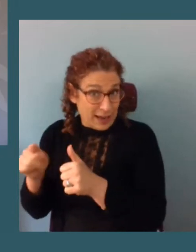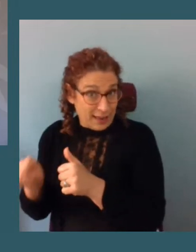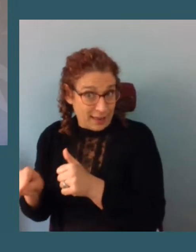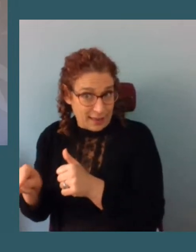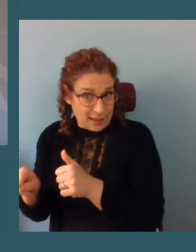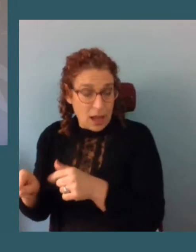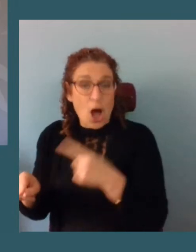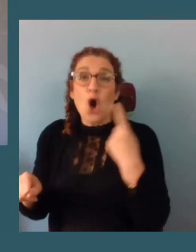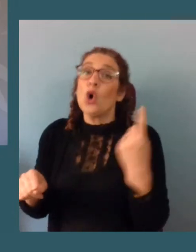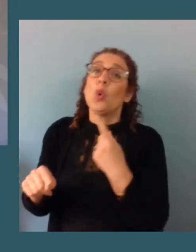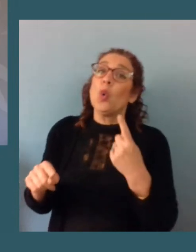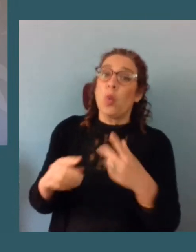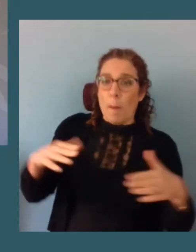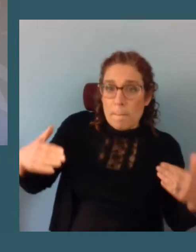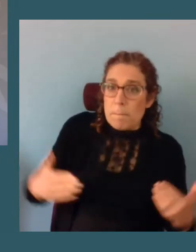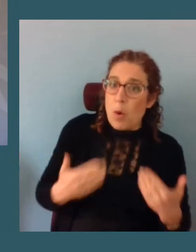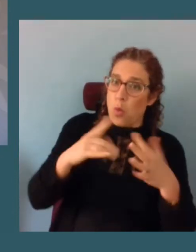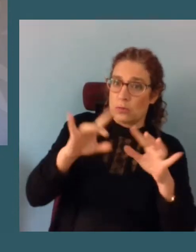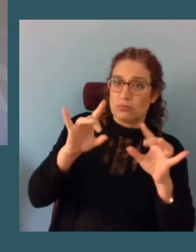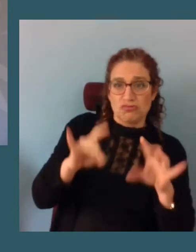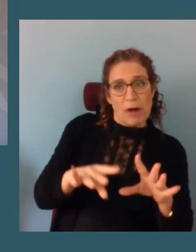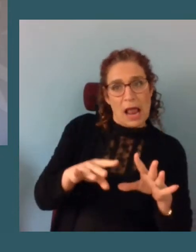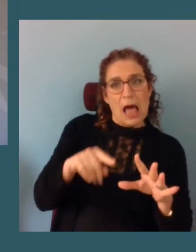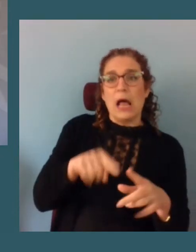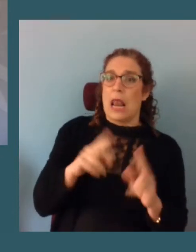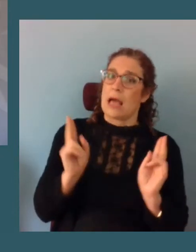native Australians.